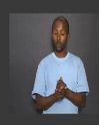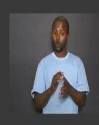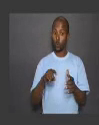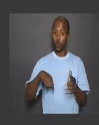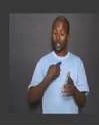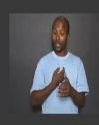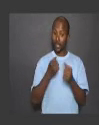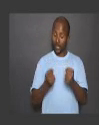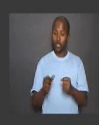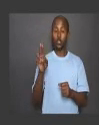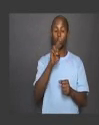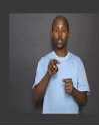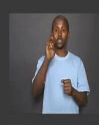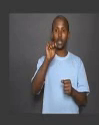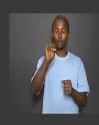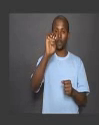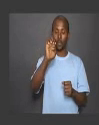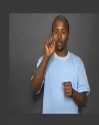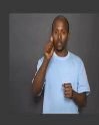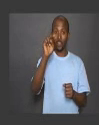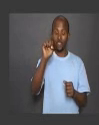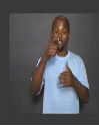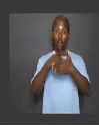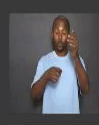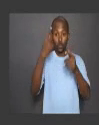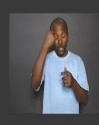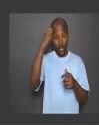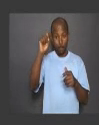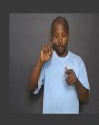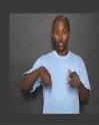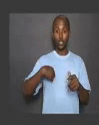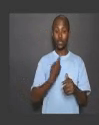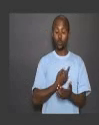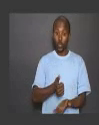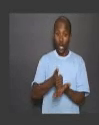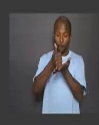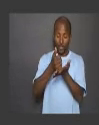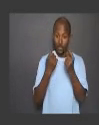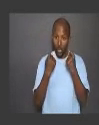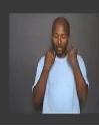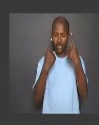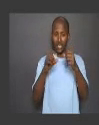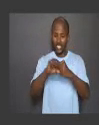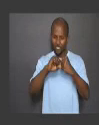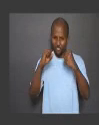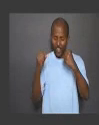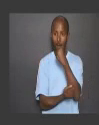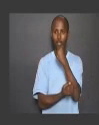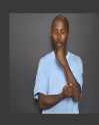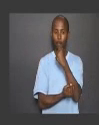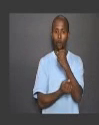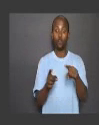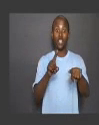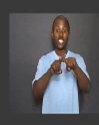We can use the mean value theorem to help us understand the fundamentals